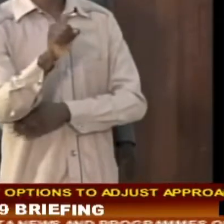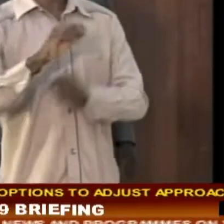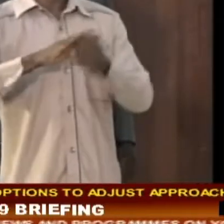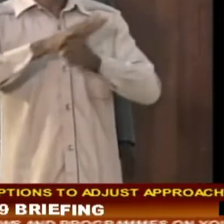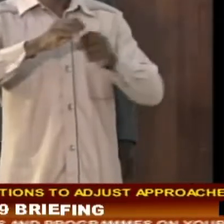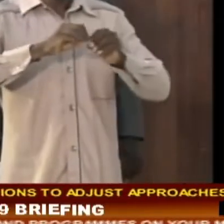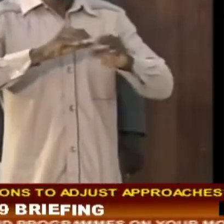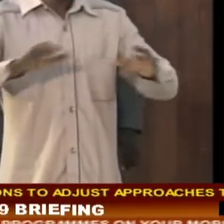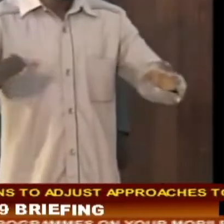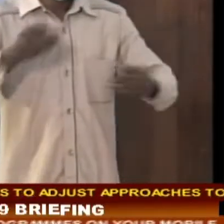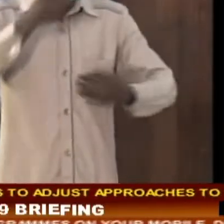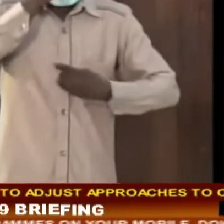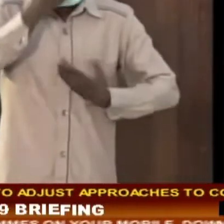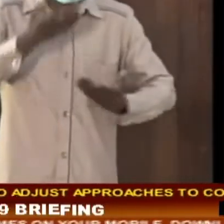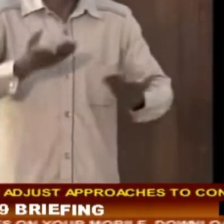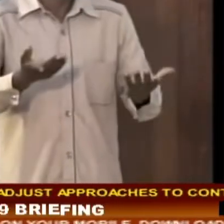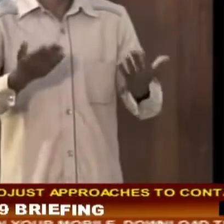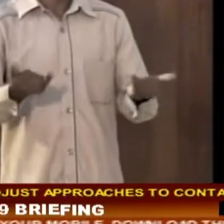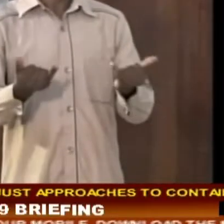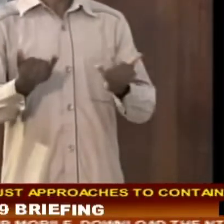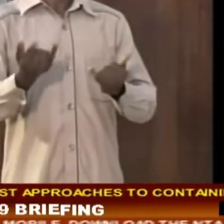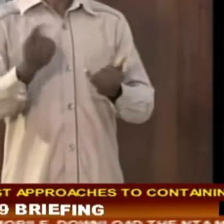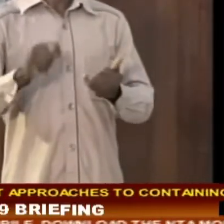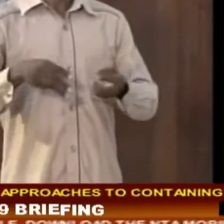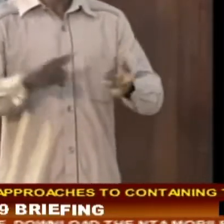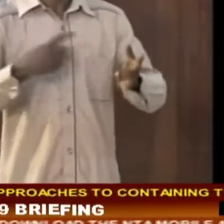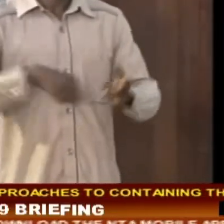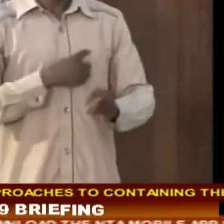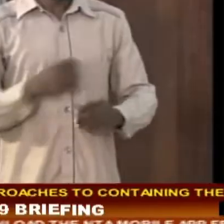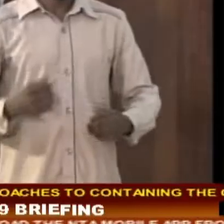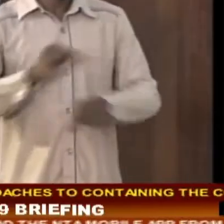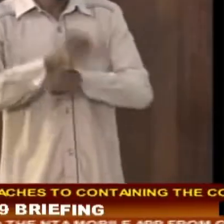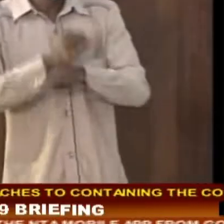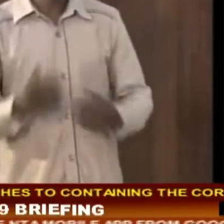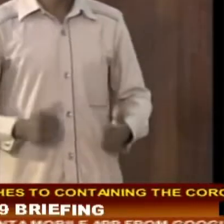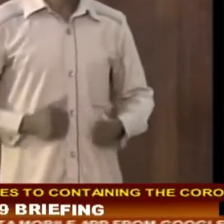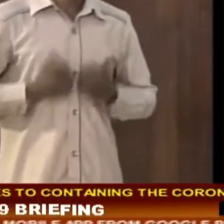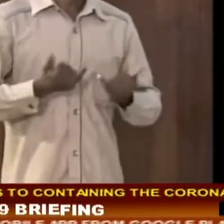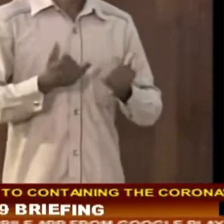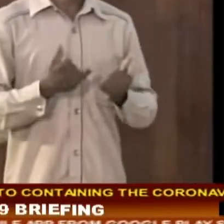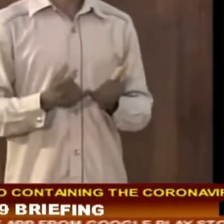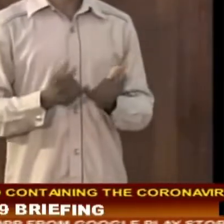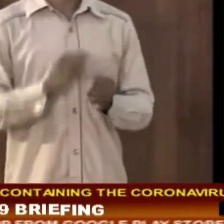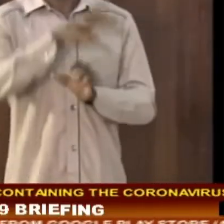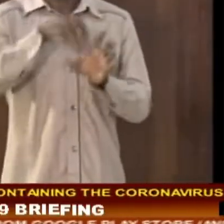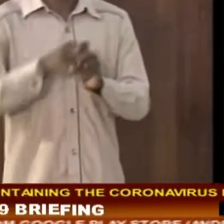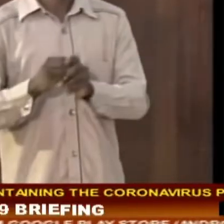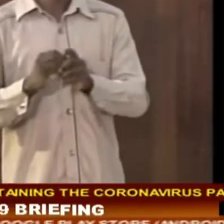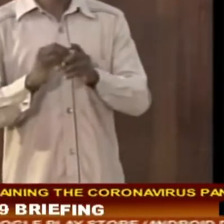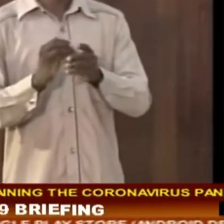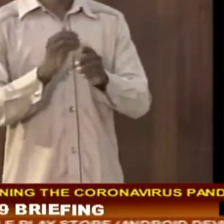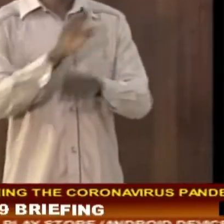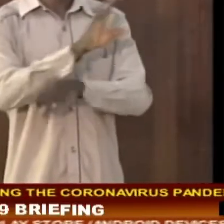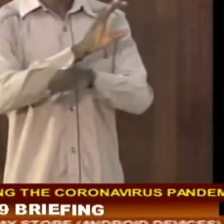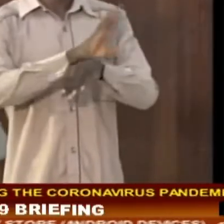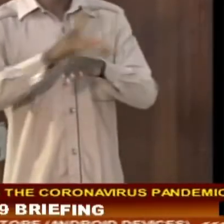virus pandemic The Way We Walk and live now require great internet access and connectivity